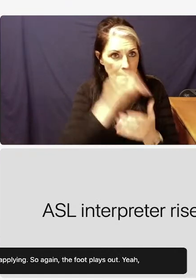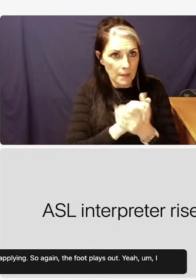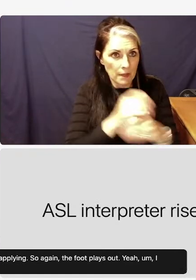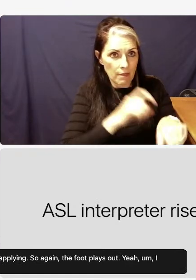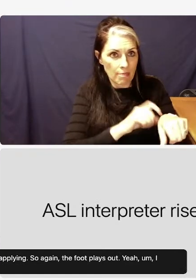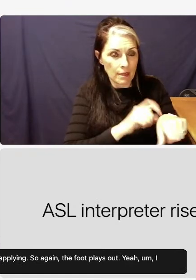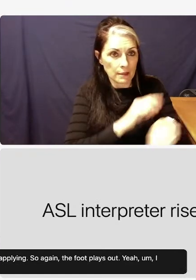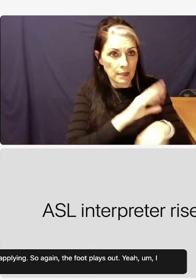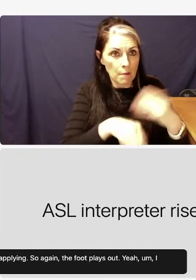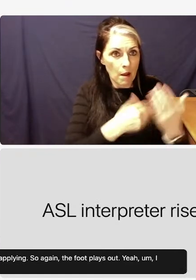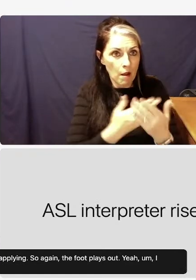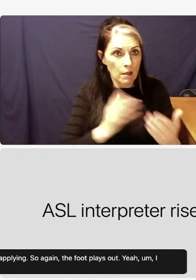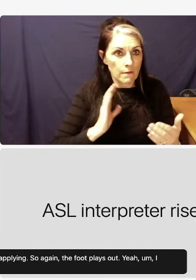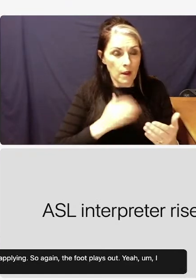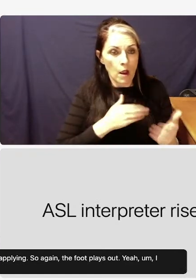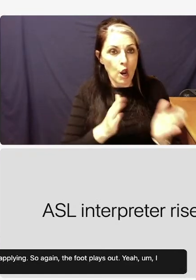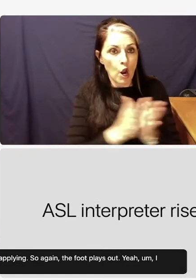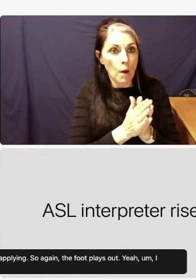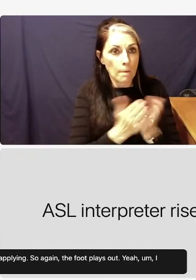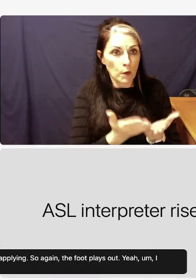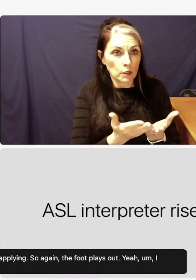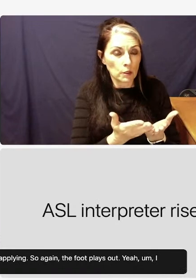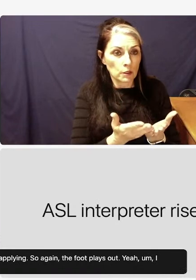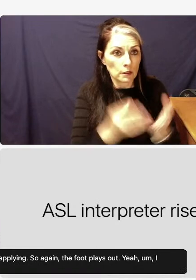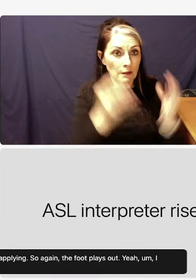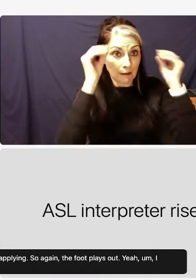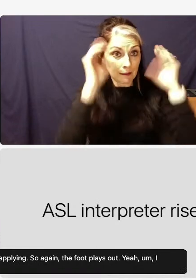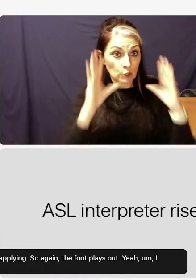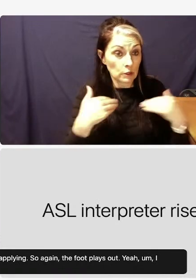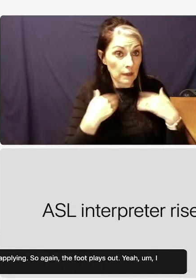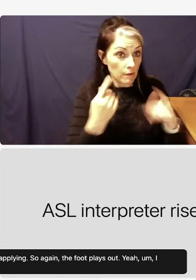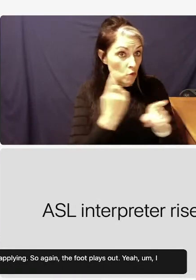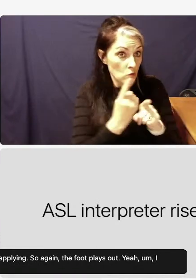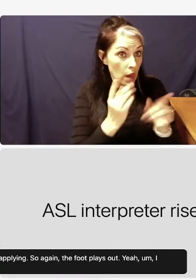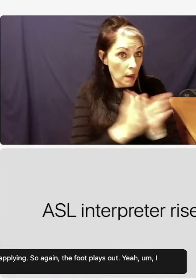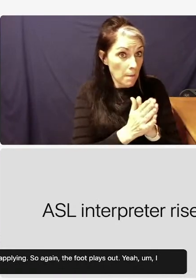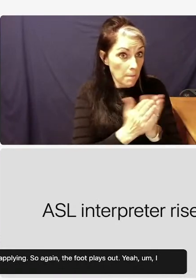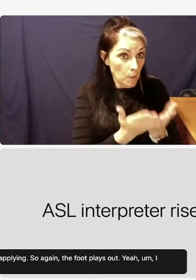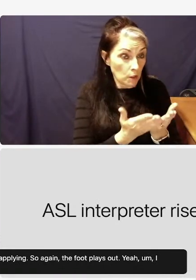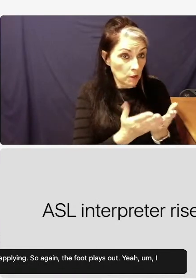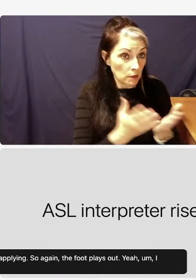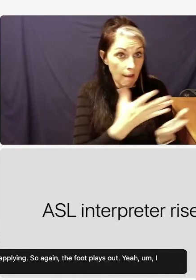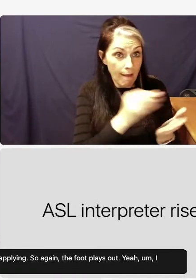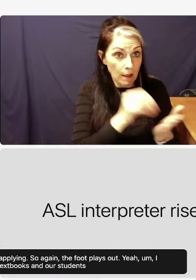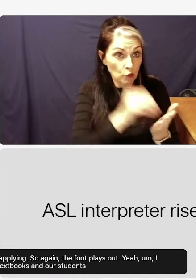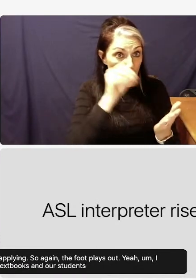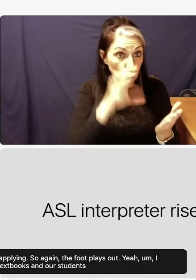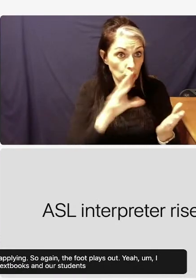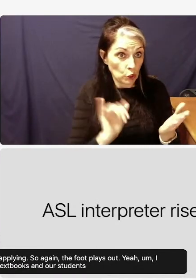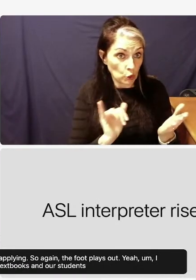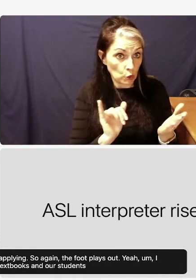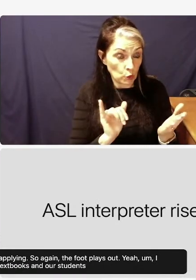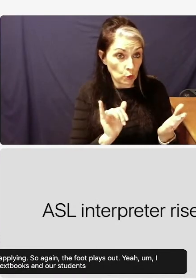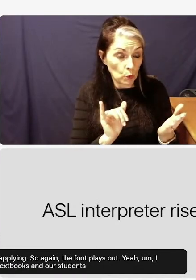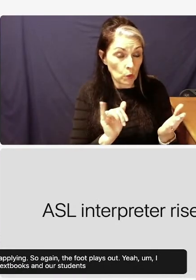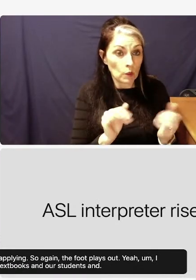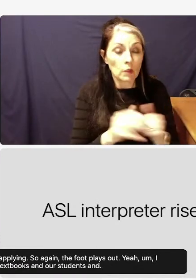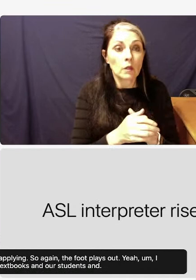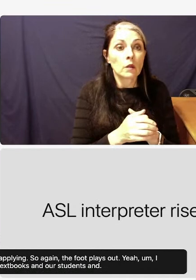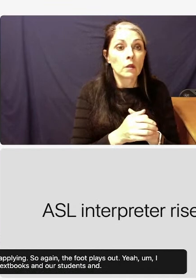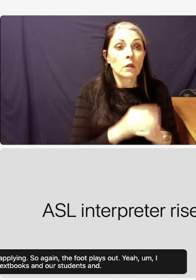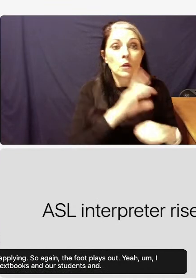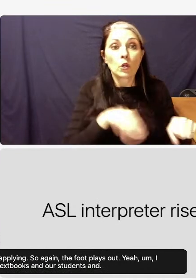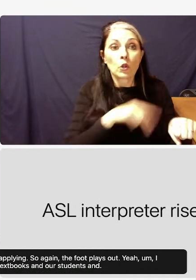of our textbooks are all of our teachers have the correct textbooks and our students and um